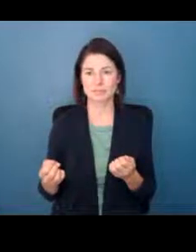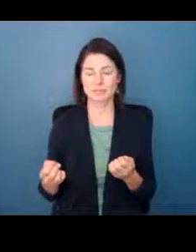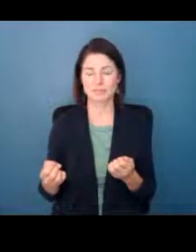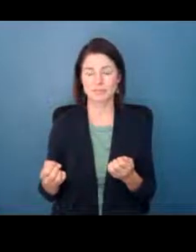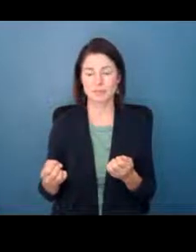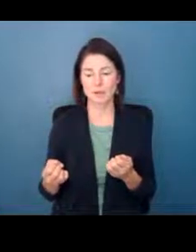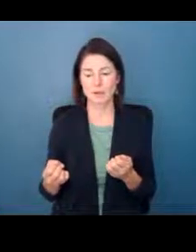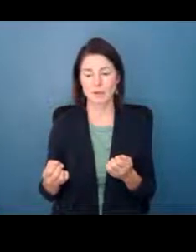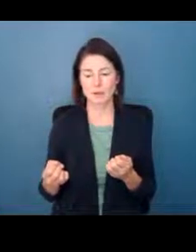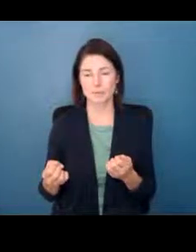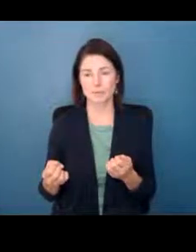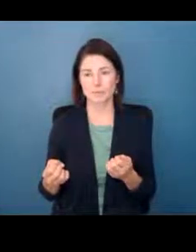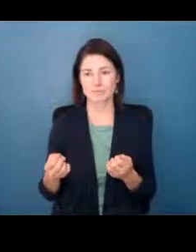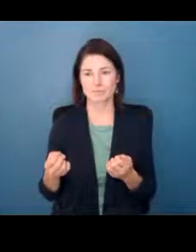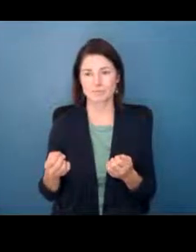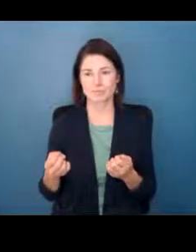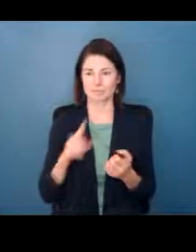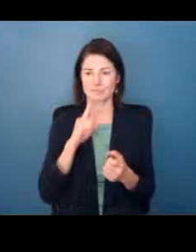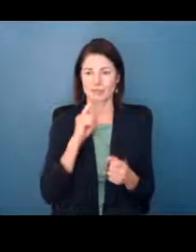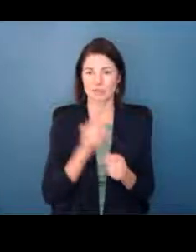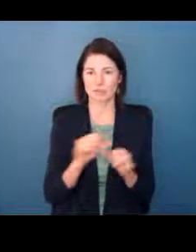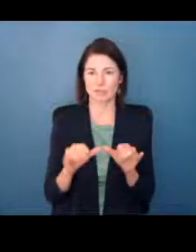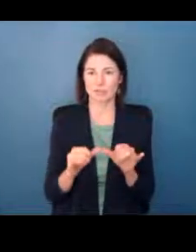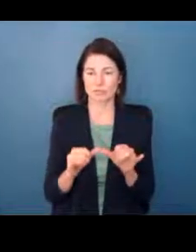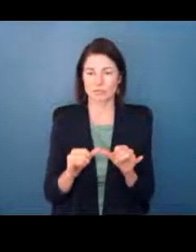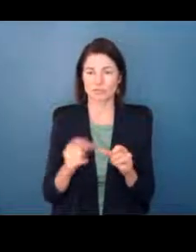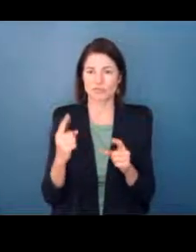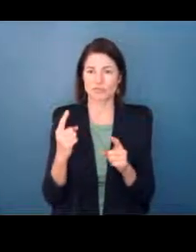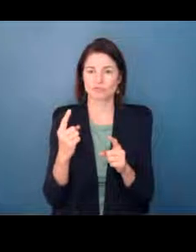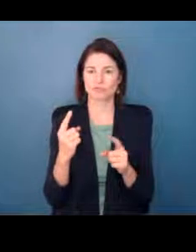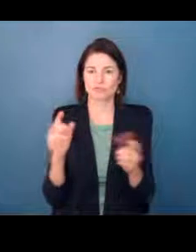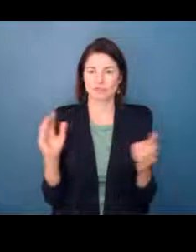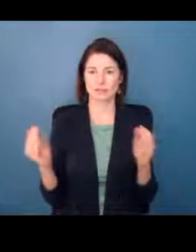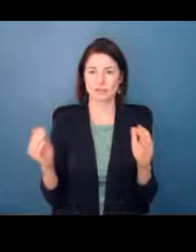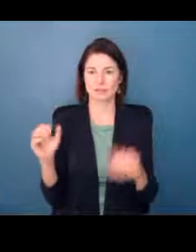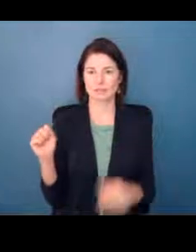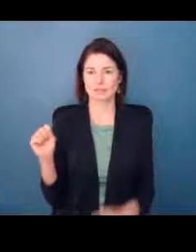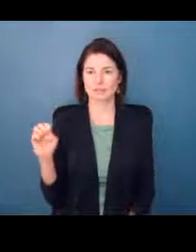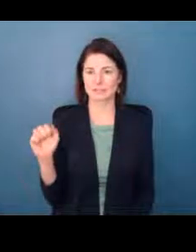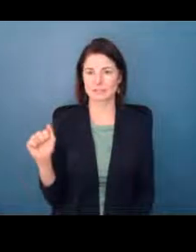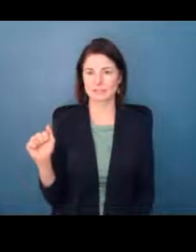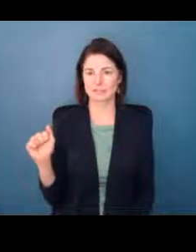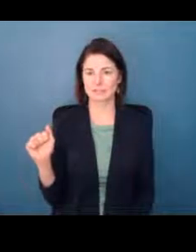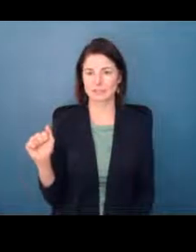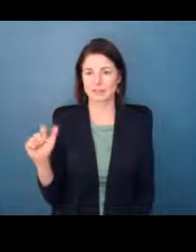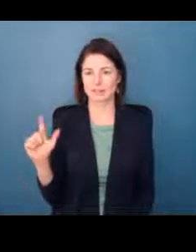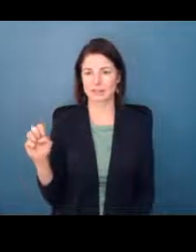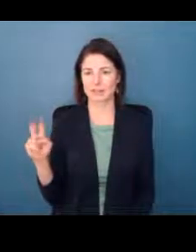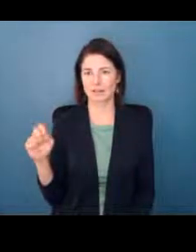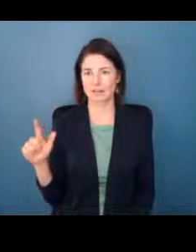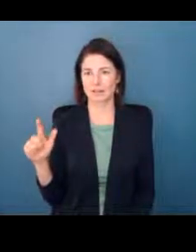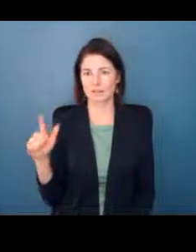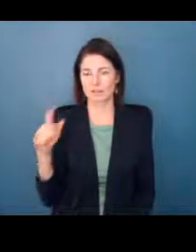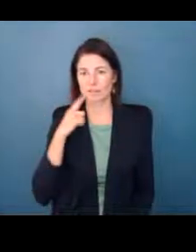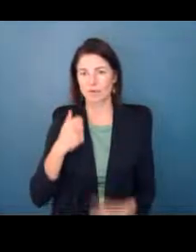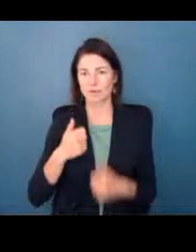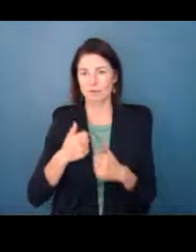actually measure what relative sea level is along the transportation